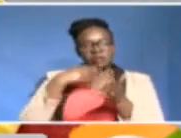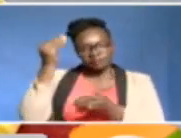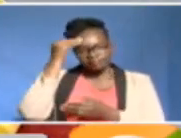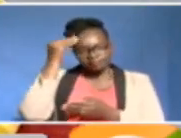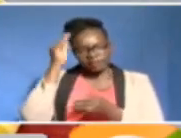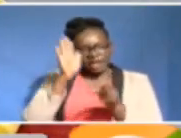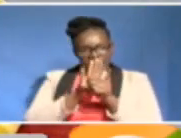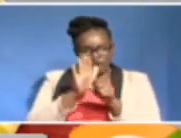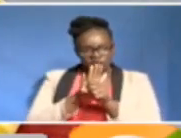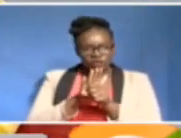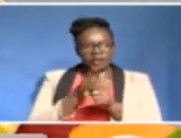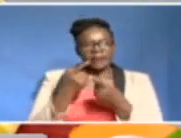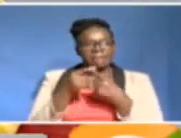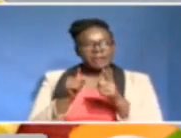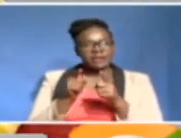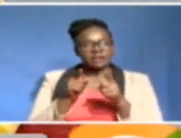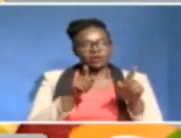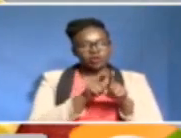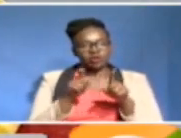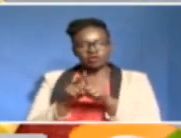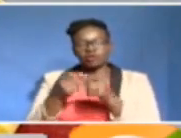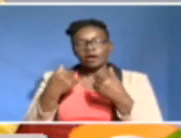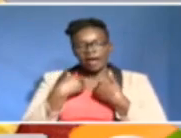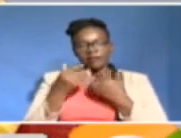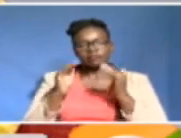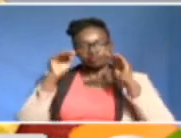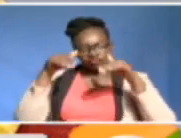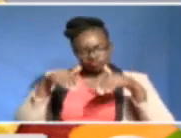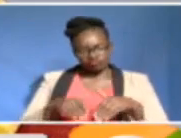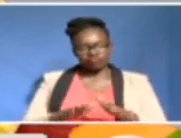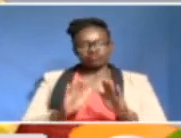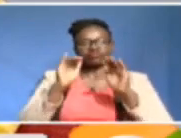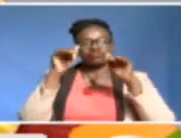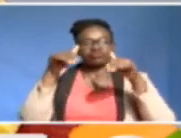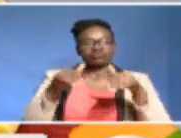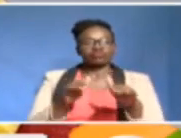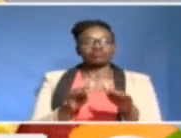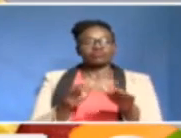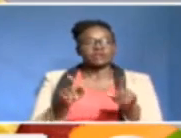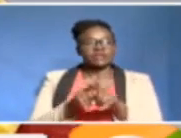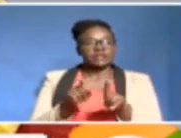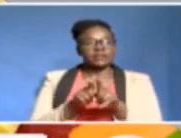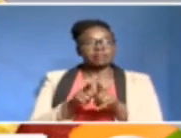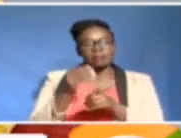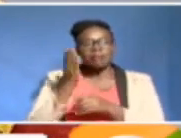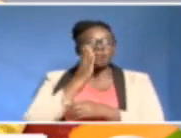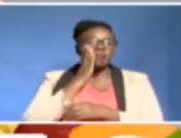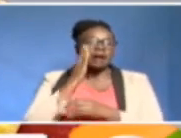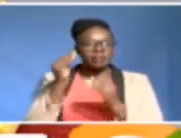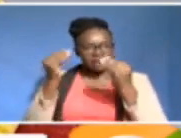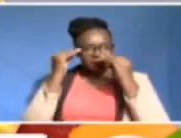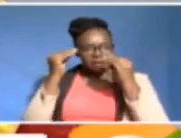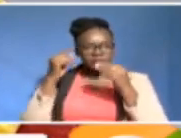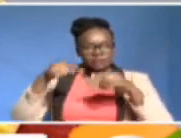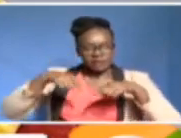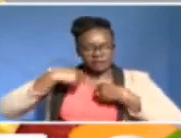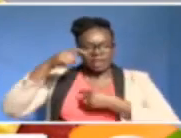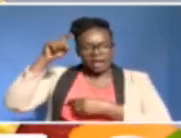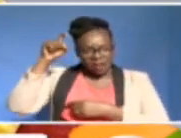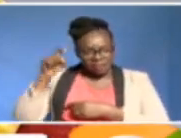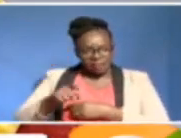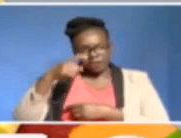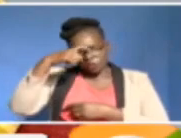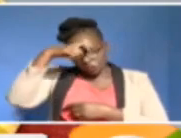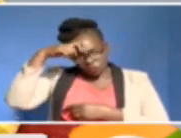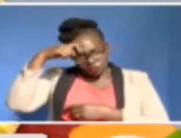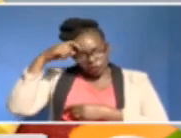being said, there was a lot of ups and downs, and my mom brought me up to know that you have to earn your own. You have to be able to be respected. You have to